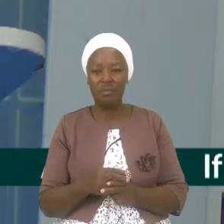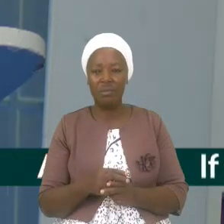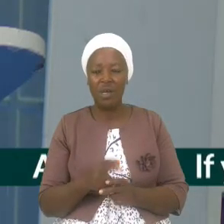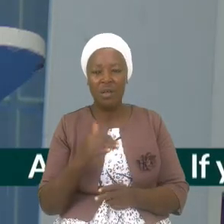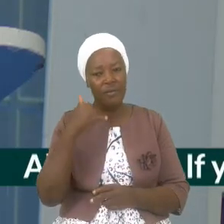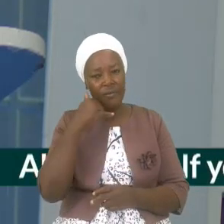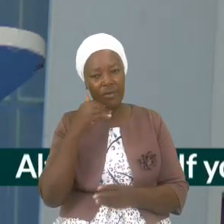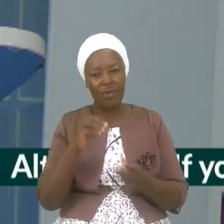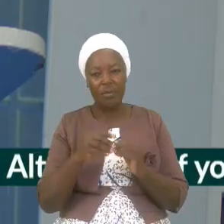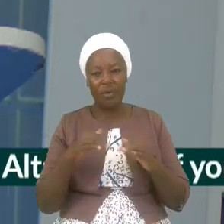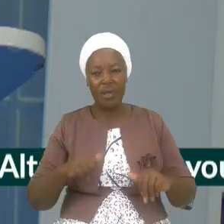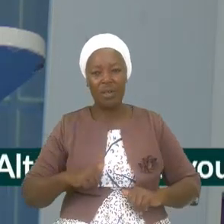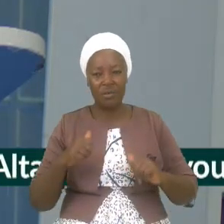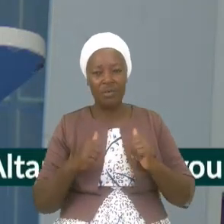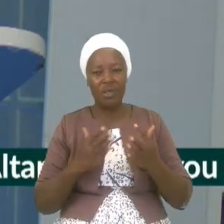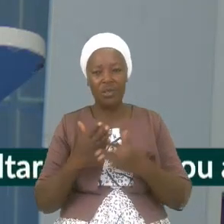Tonight,